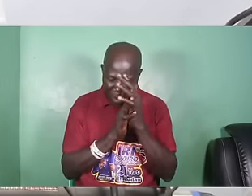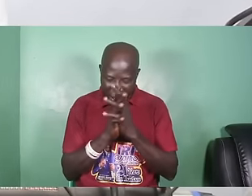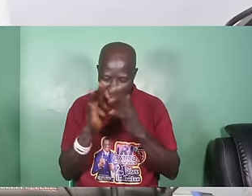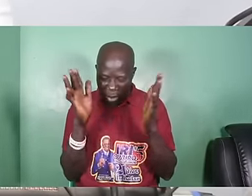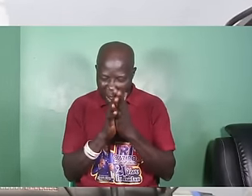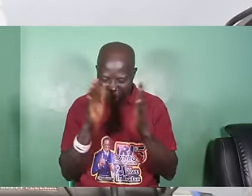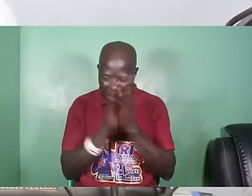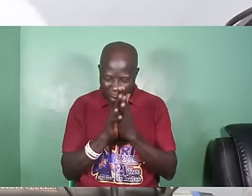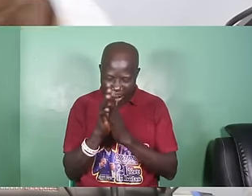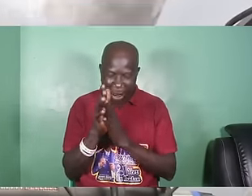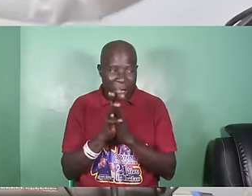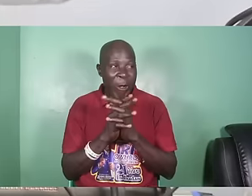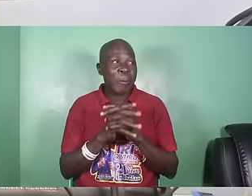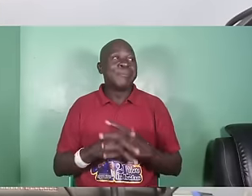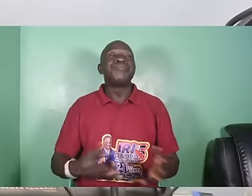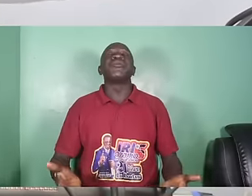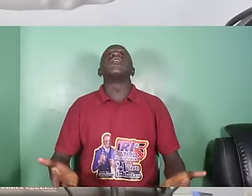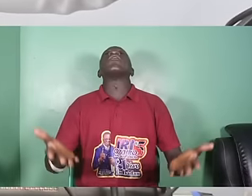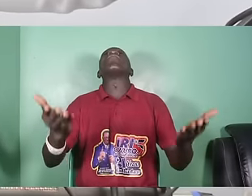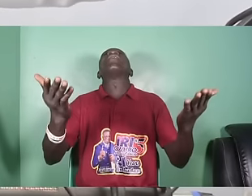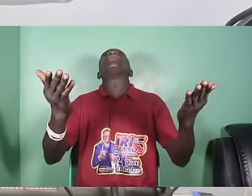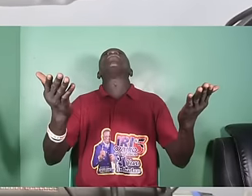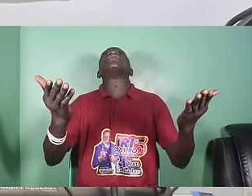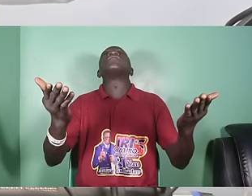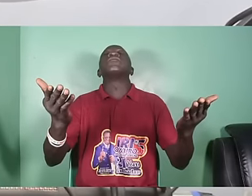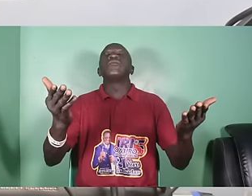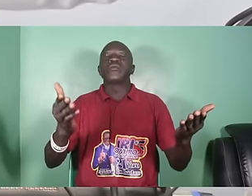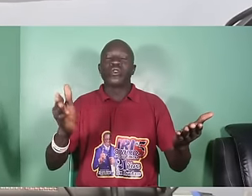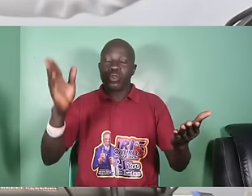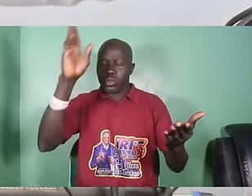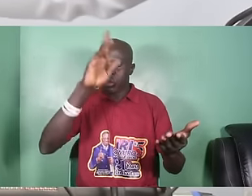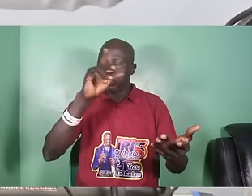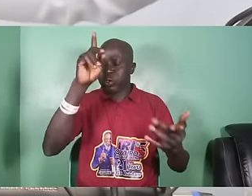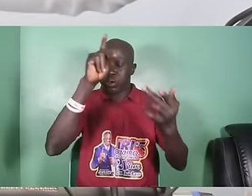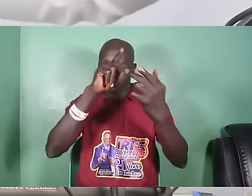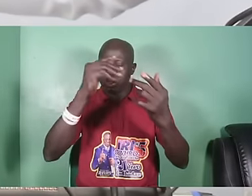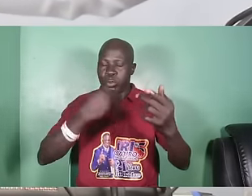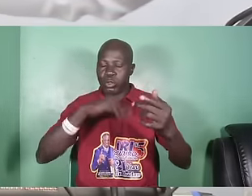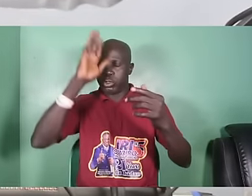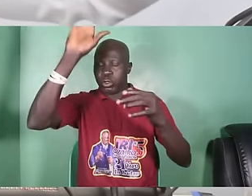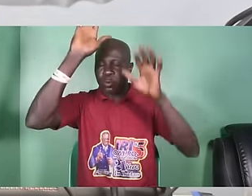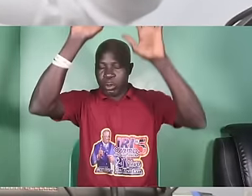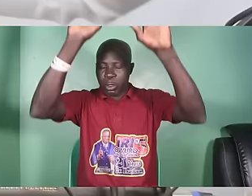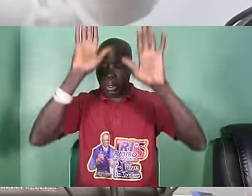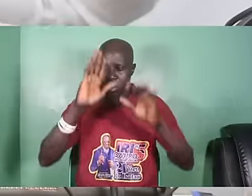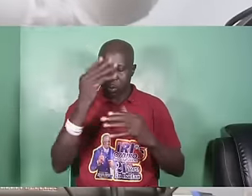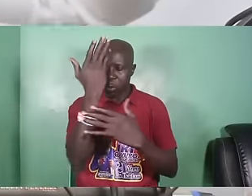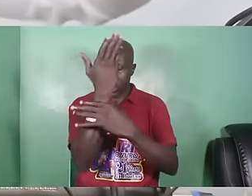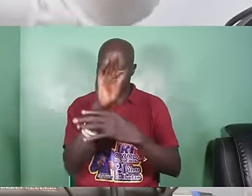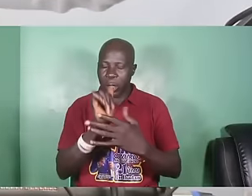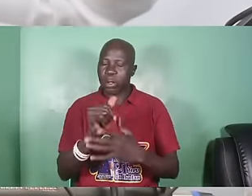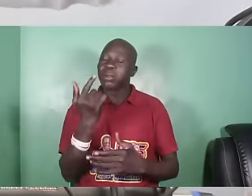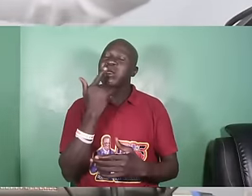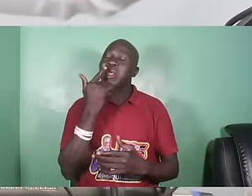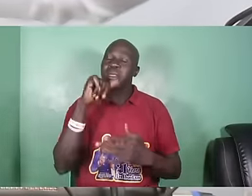gbogbo aye ni be owo e soke lift up your hands fi owo iya nu re kan mi God with a miracle say mo fe to iya nu re I want to test